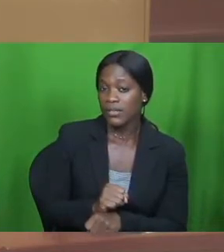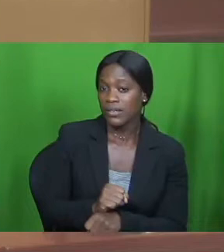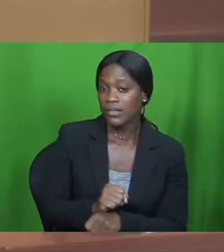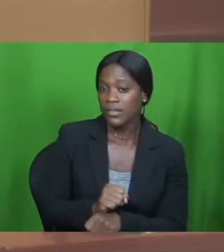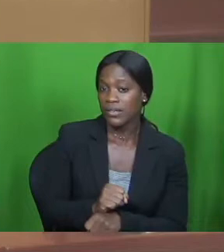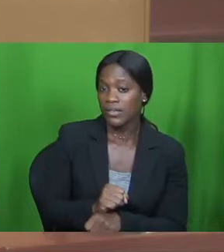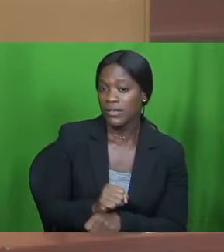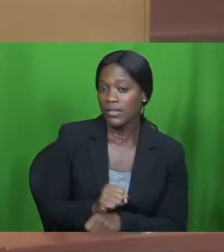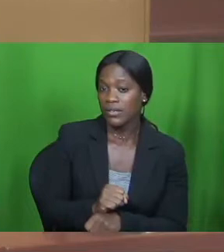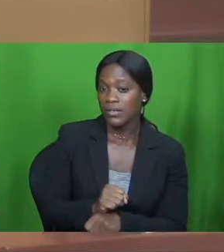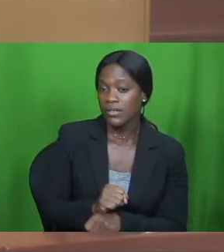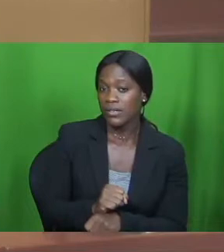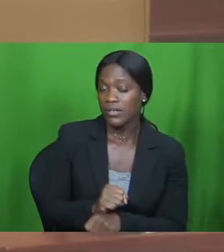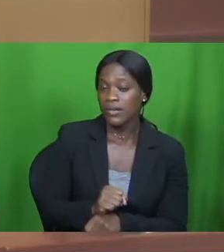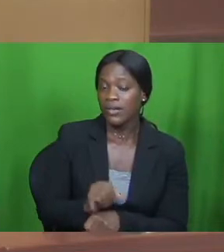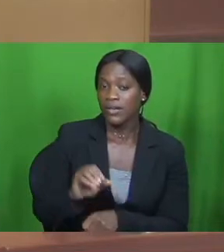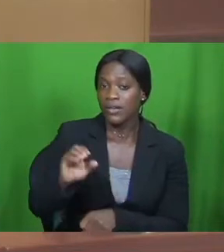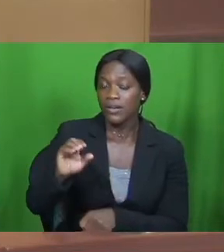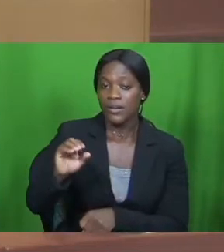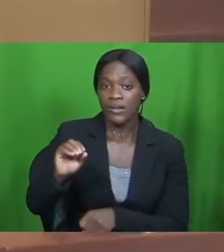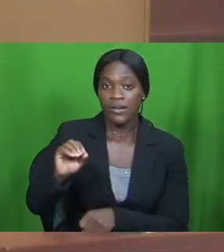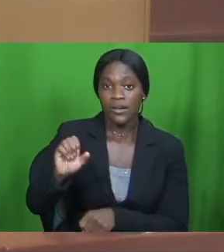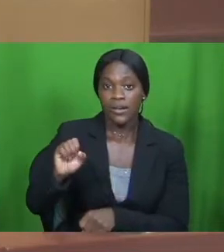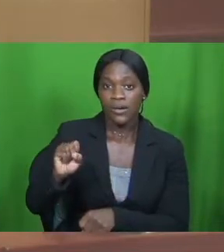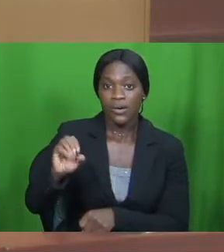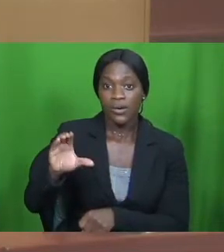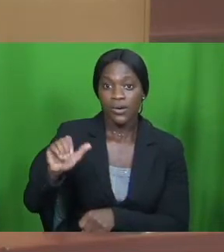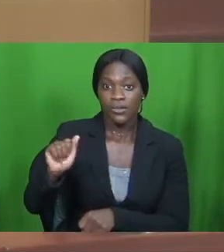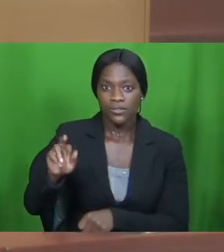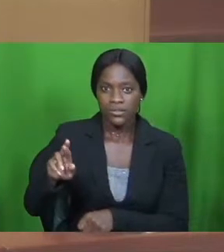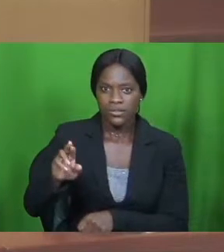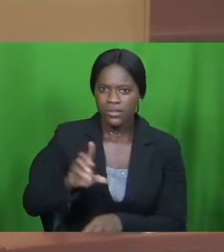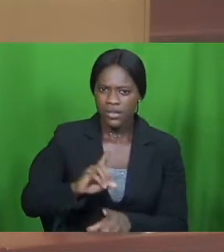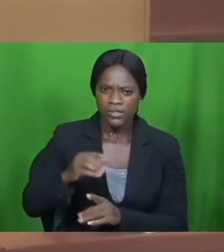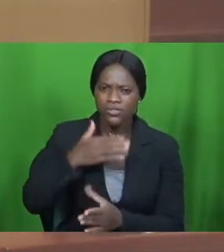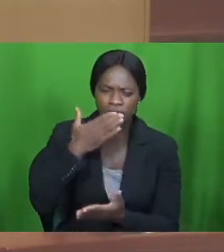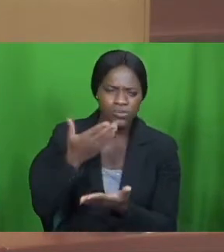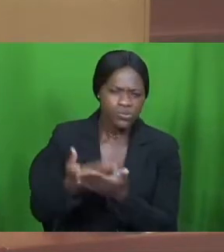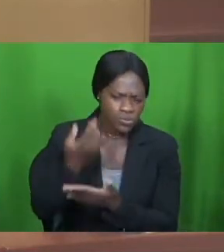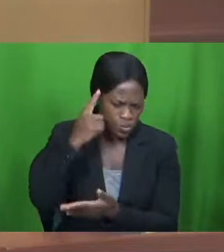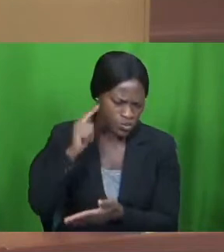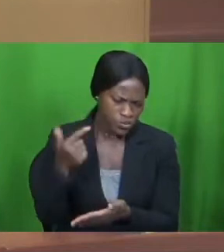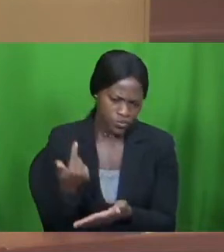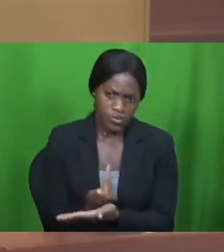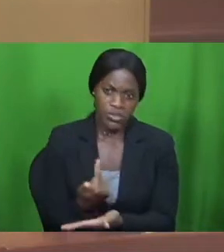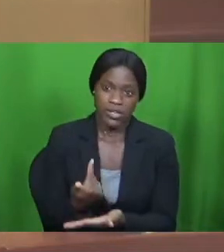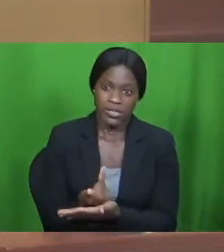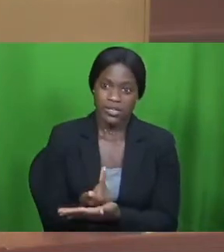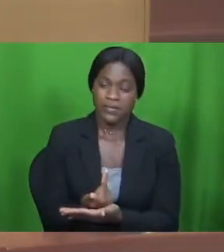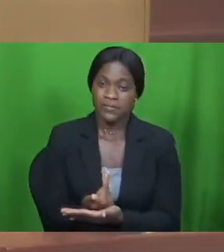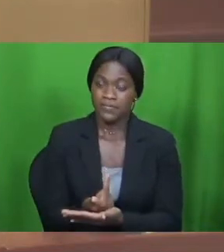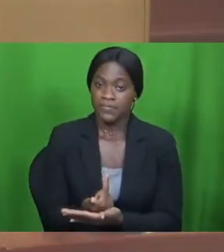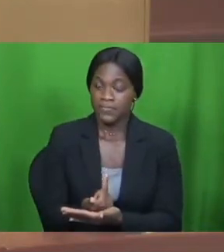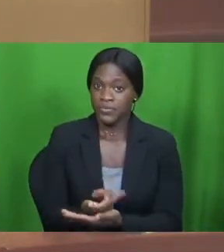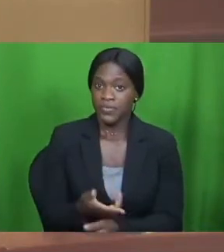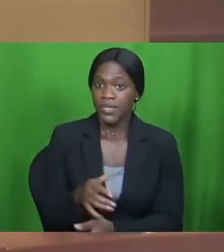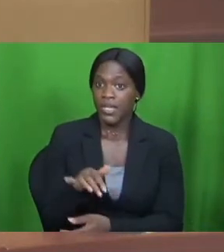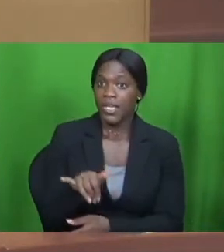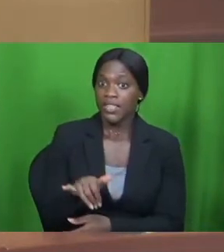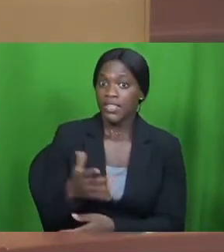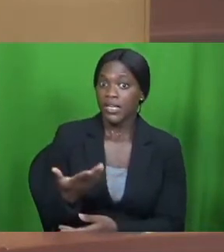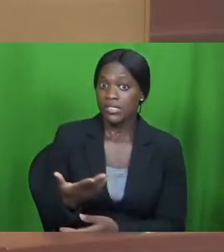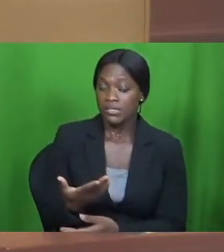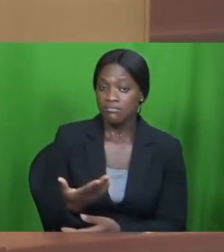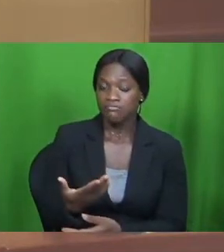was at play, handy for Ghana, as was stated by His Excellency President